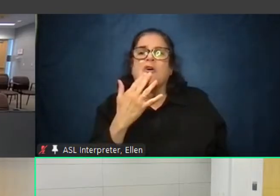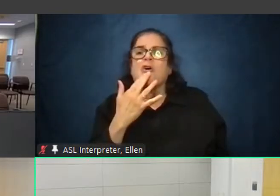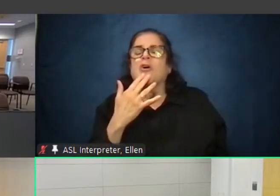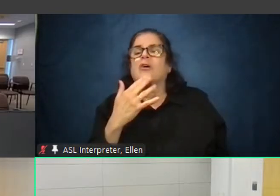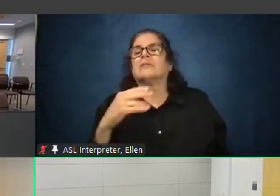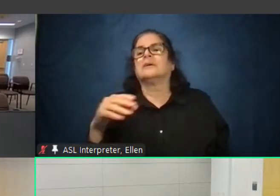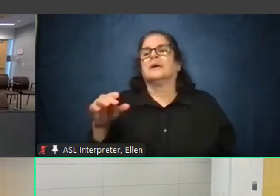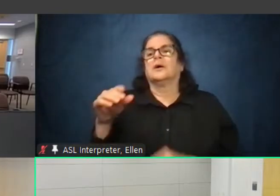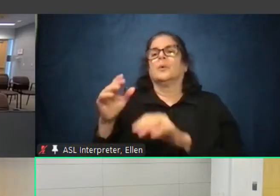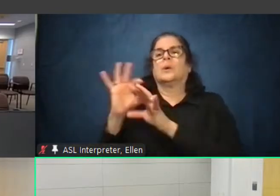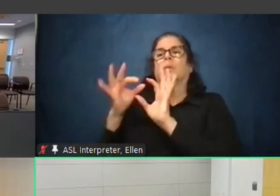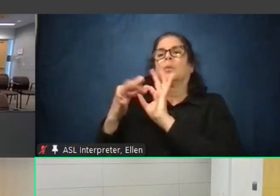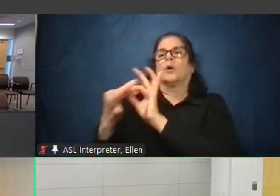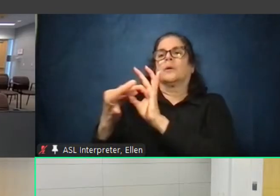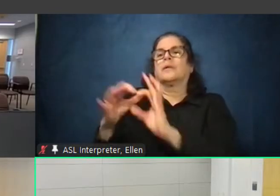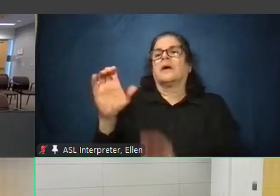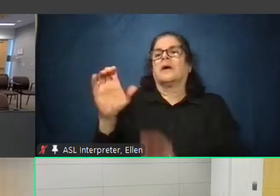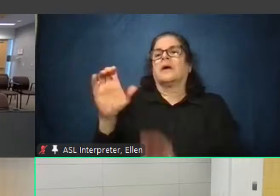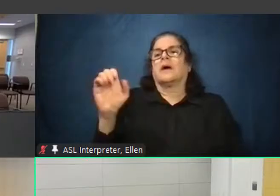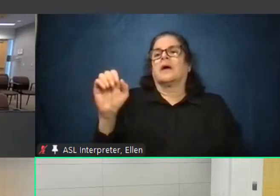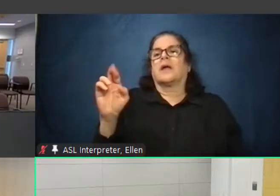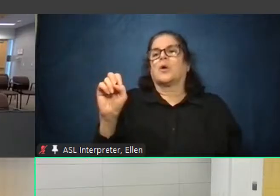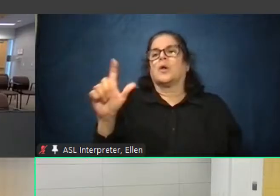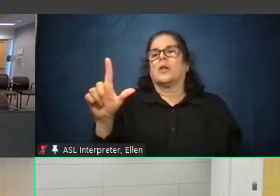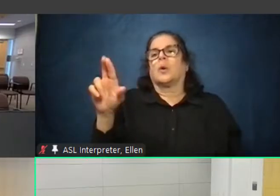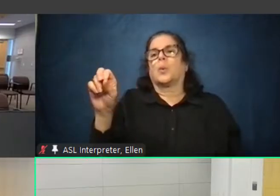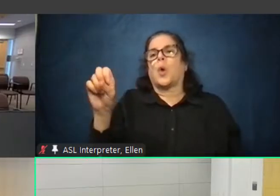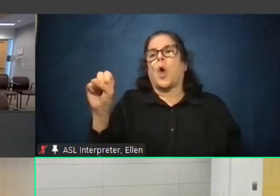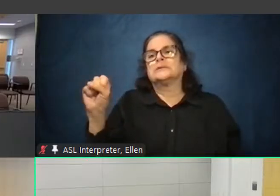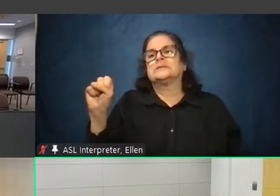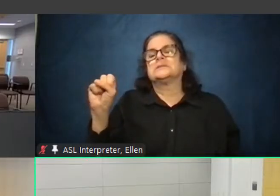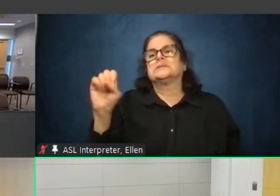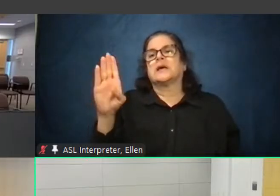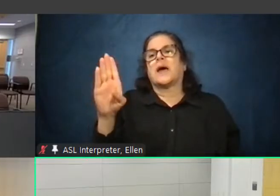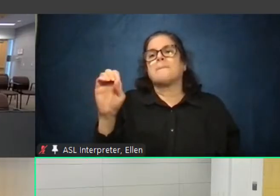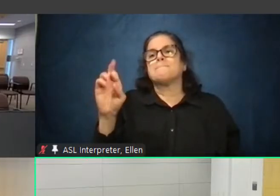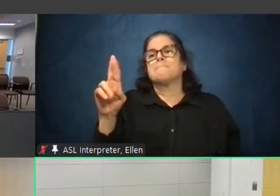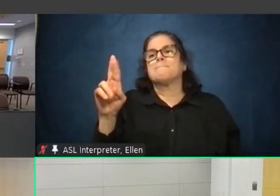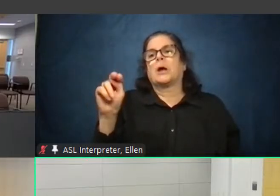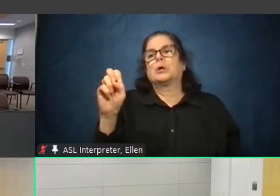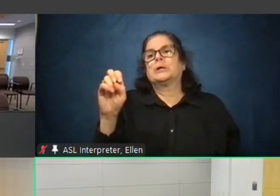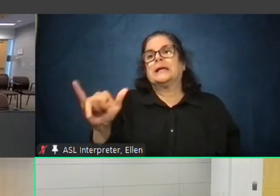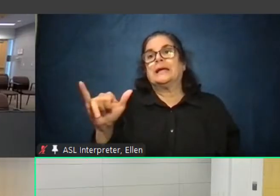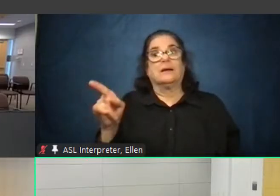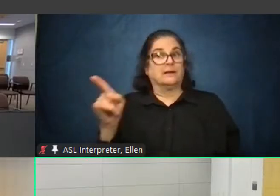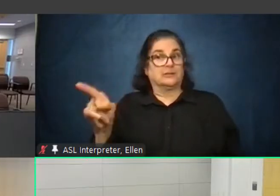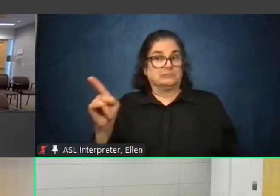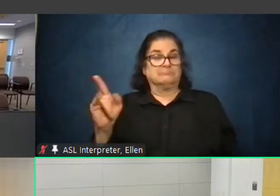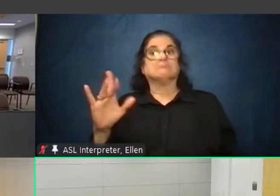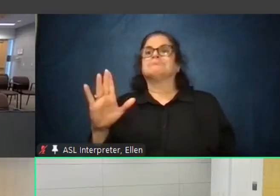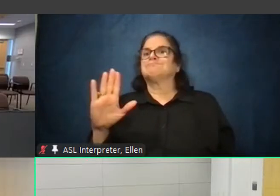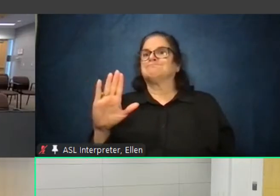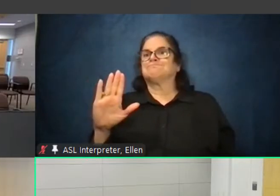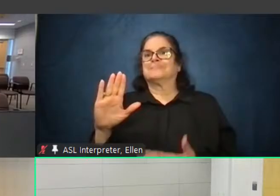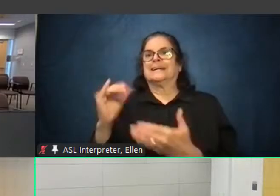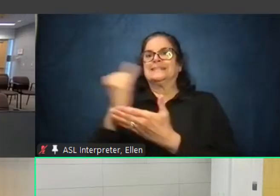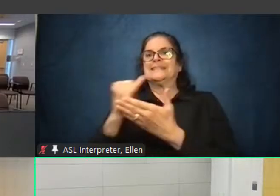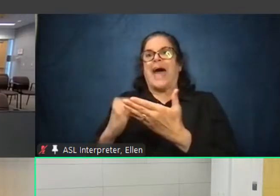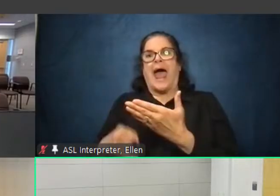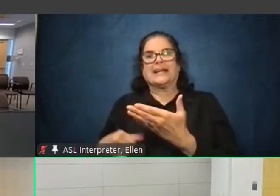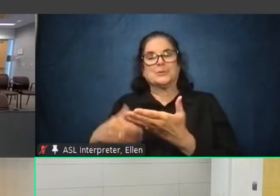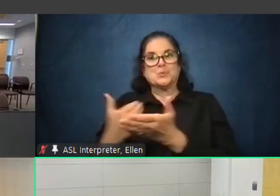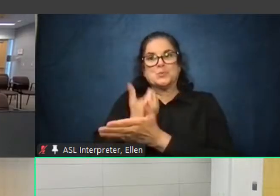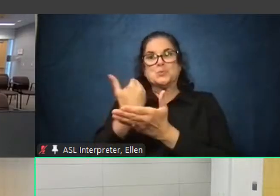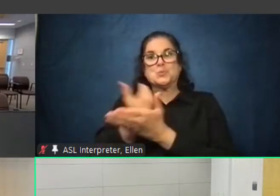architect for us. She designed a couple substations for us, and they're all black brick substations. And it's a thing in architecture.